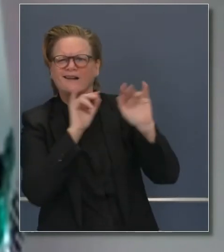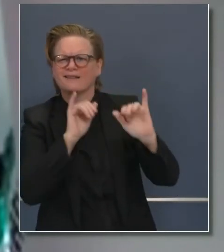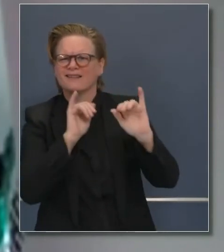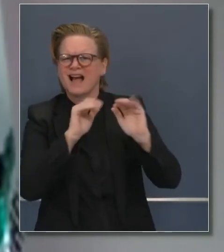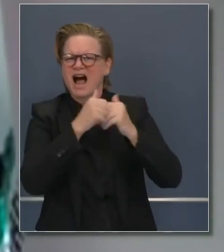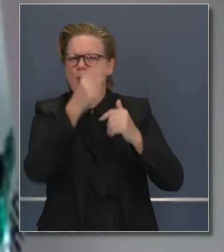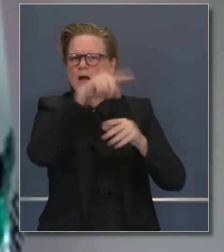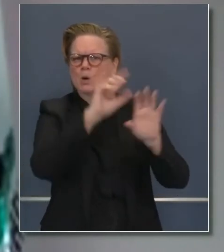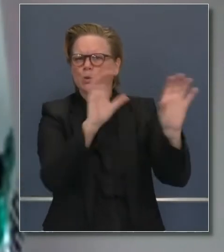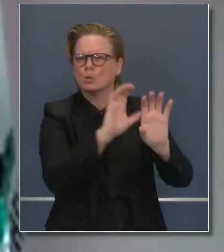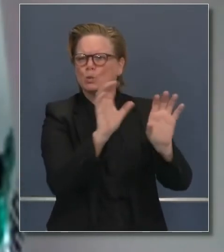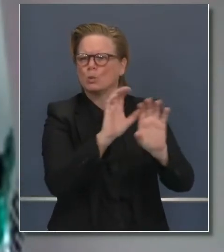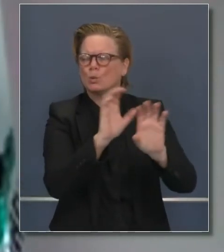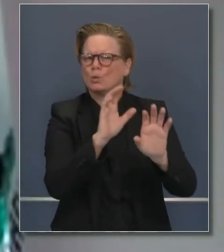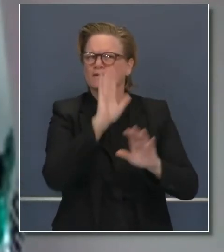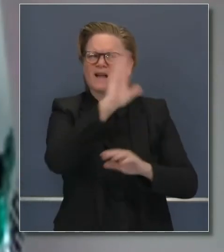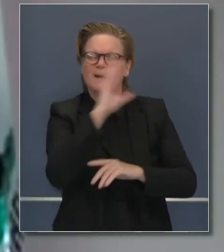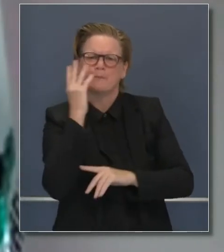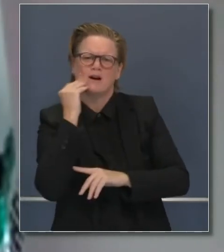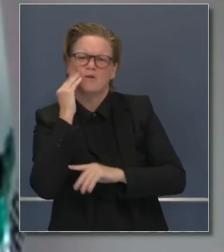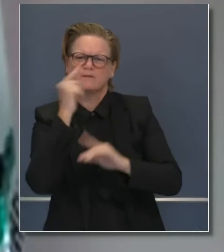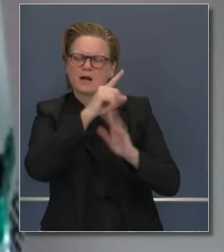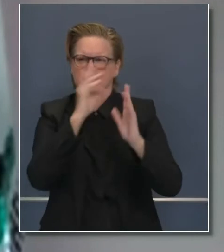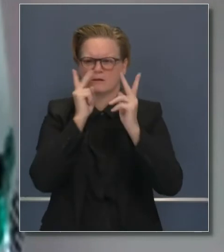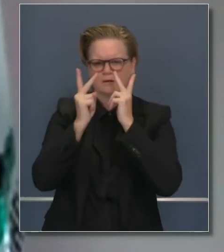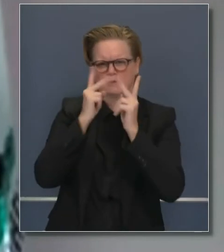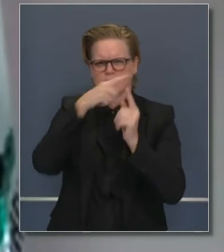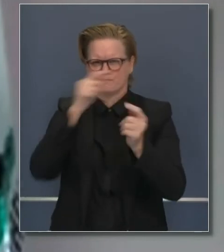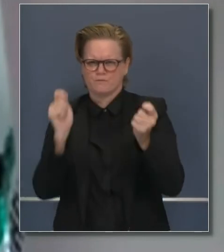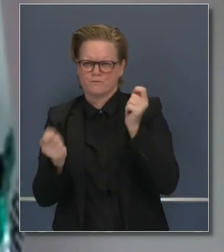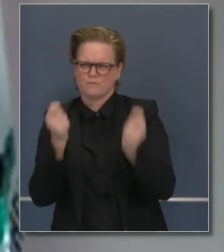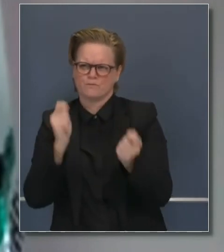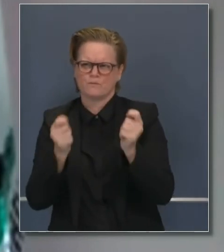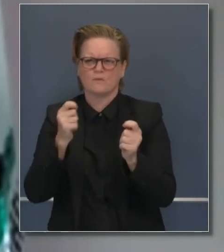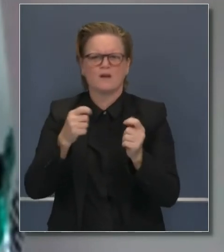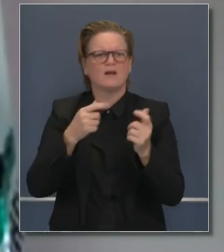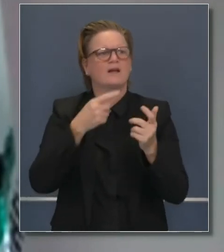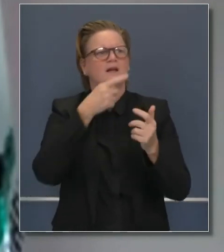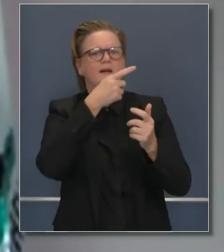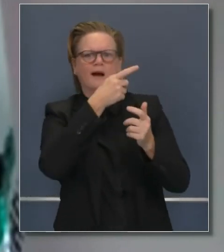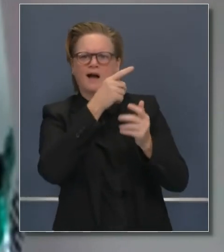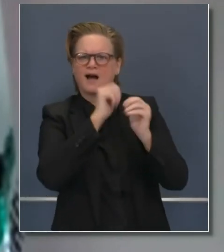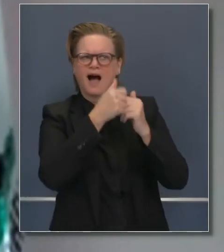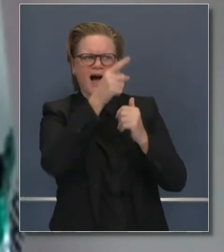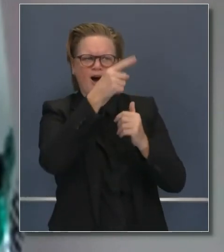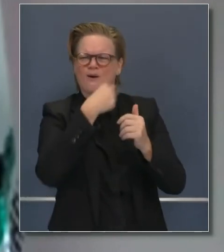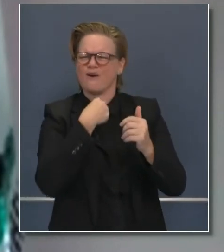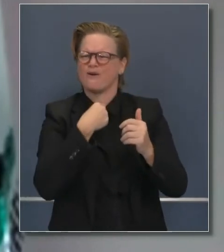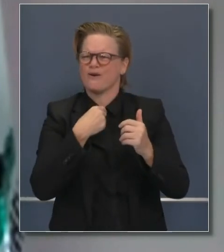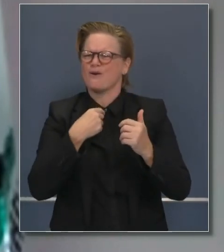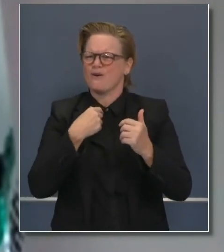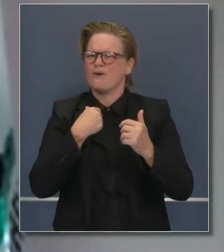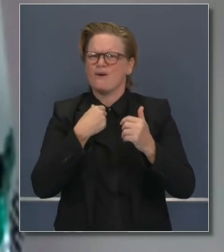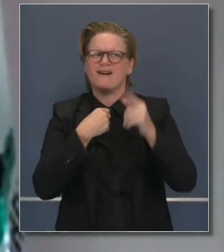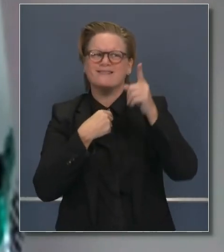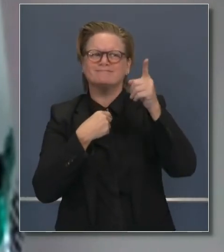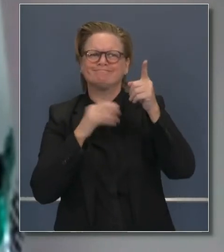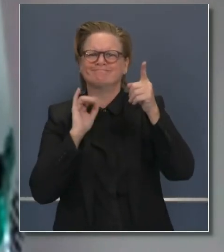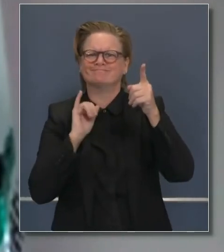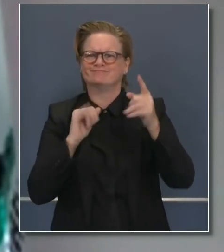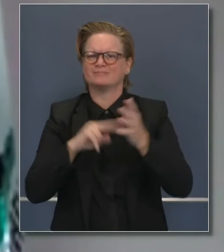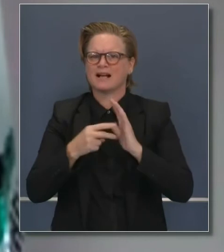little tightening restrictions and then finally moving to something more significant, even if for a short period of time,